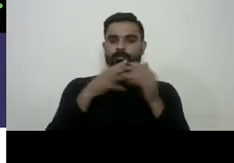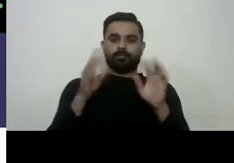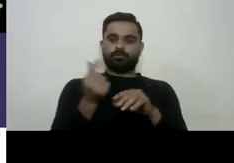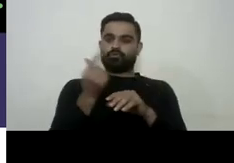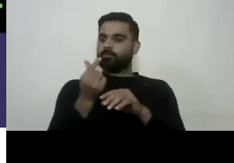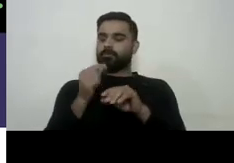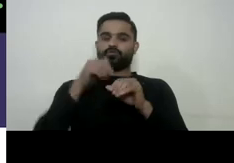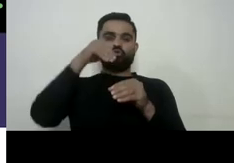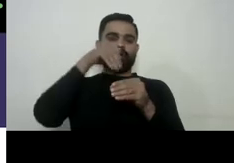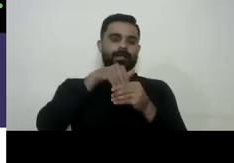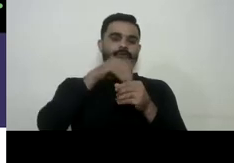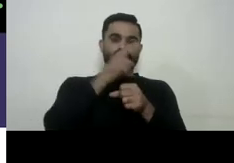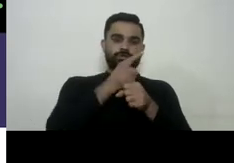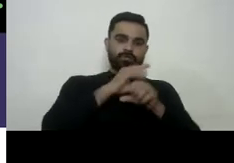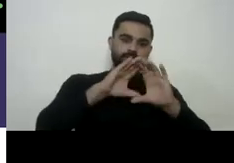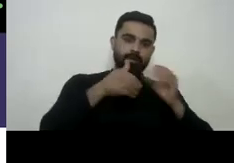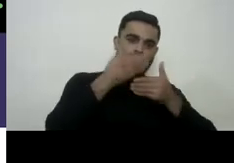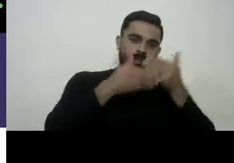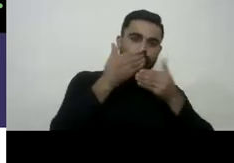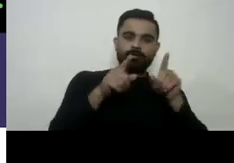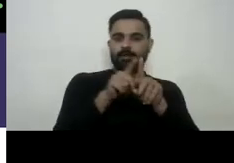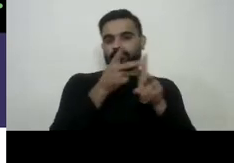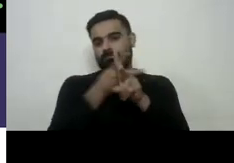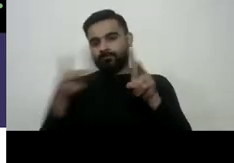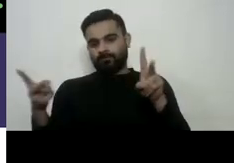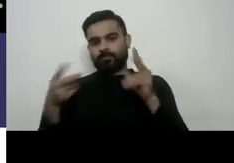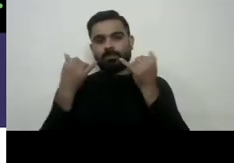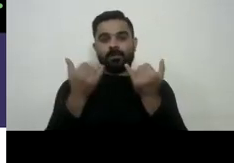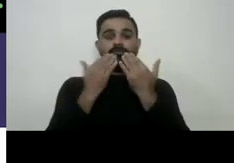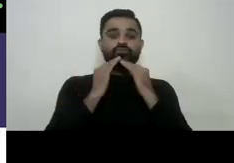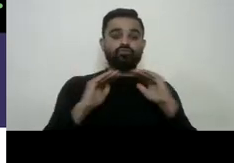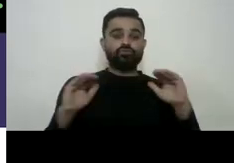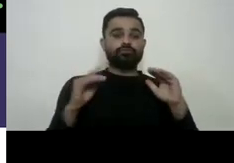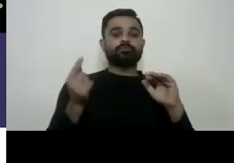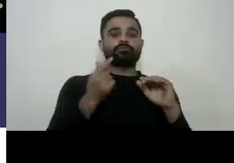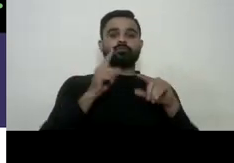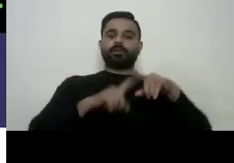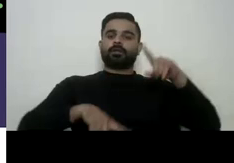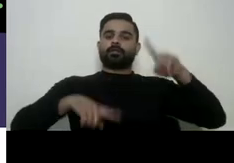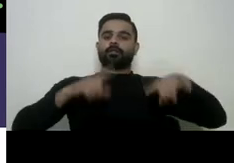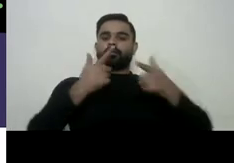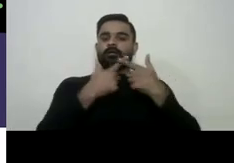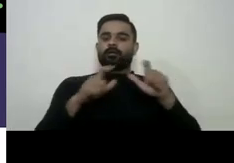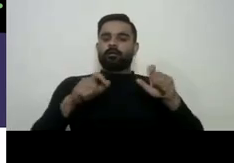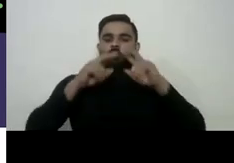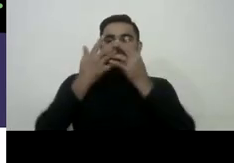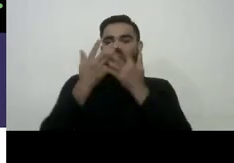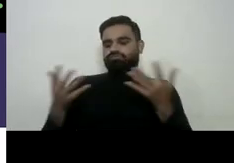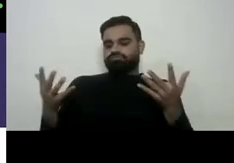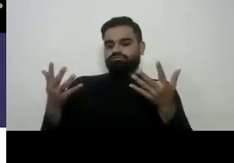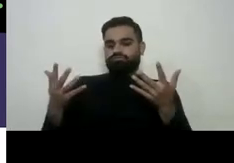it in your content teaching classes as well. Now, the students use diverse linguistic resources